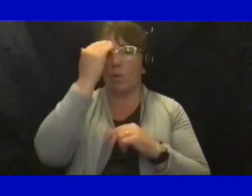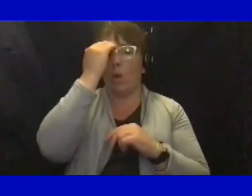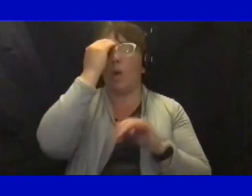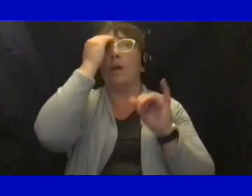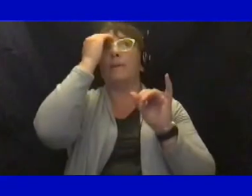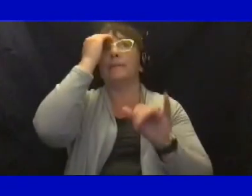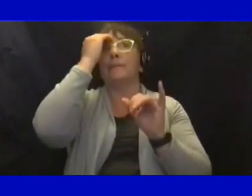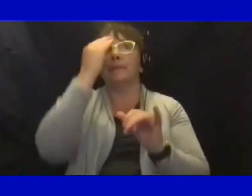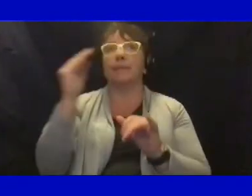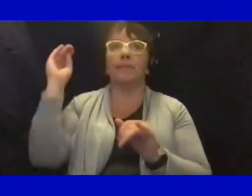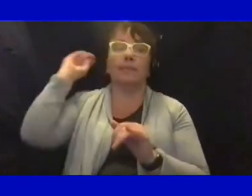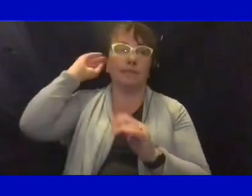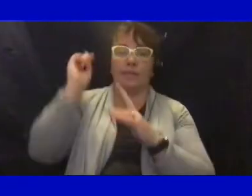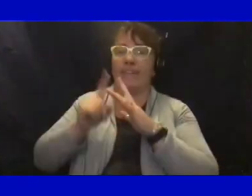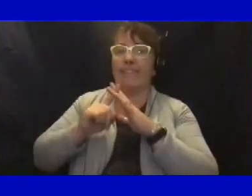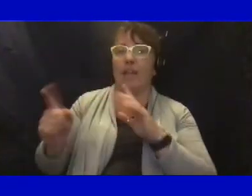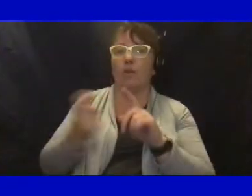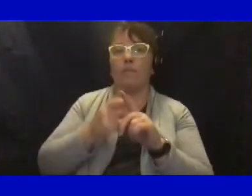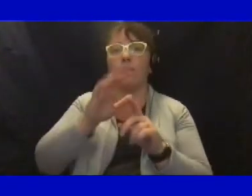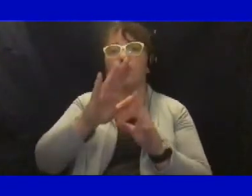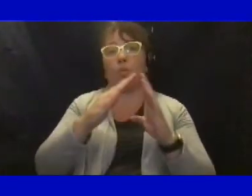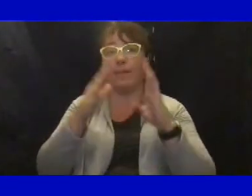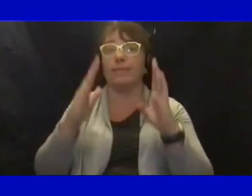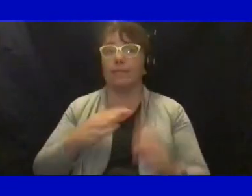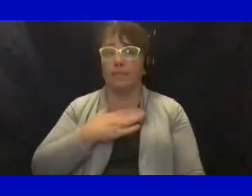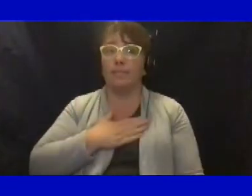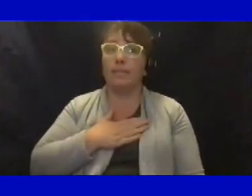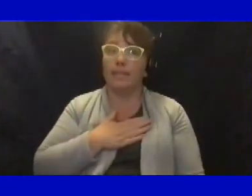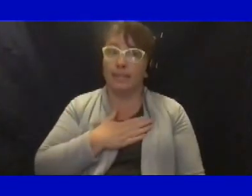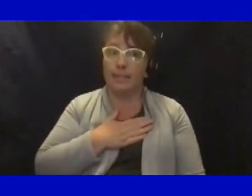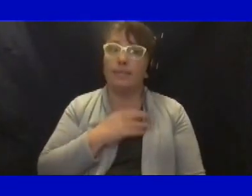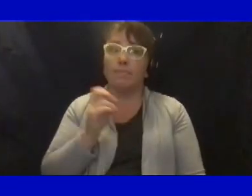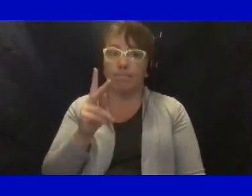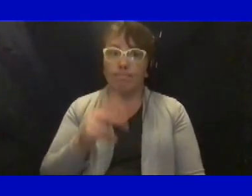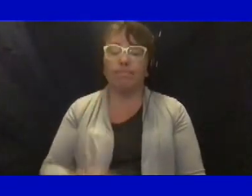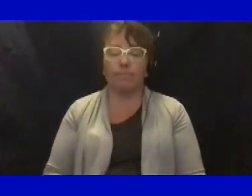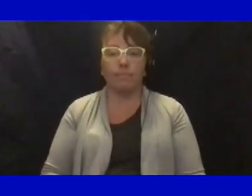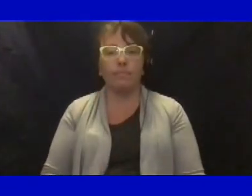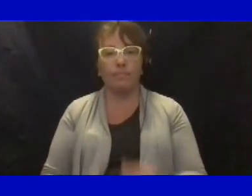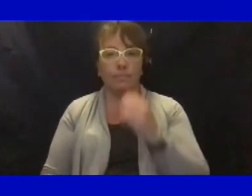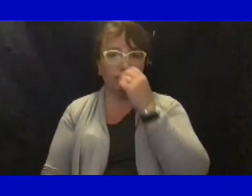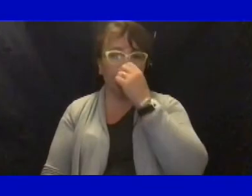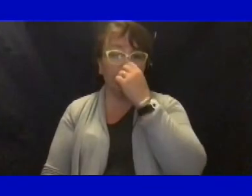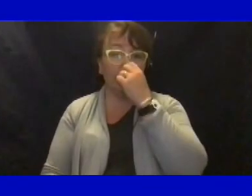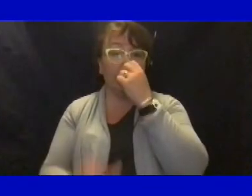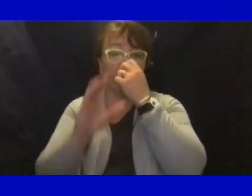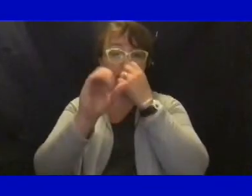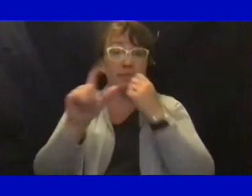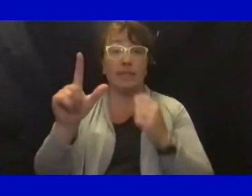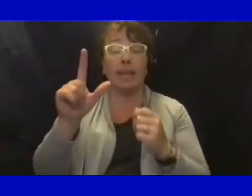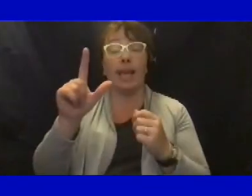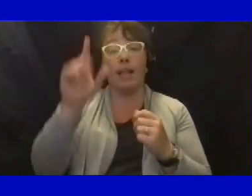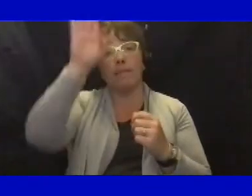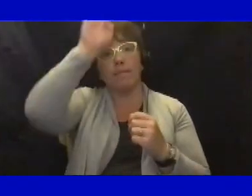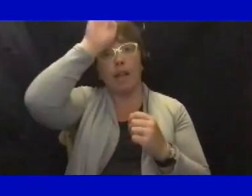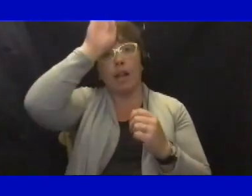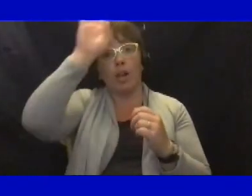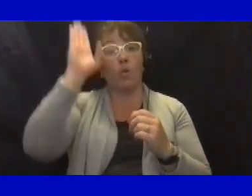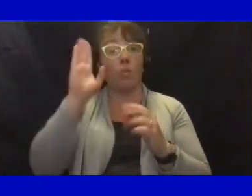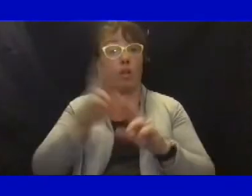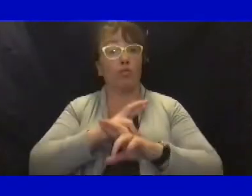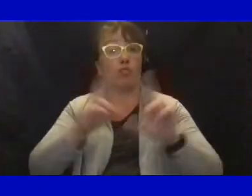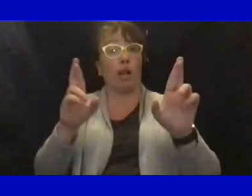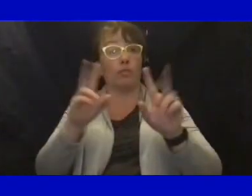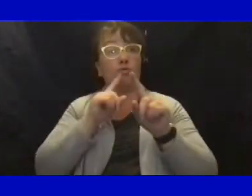your home. That is all I have. CAL FIRE will be ready to respond, and we will